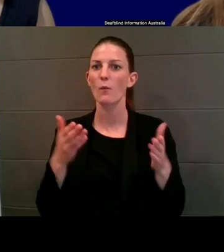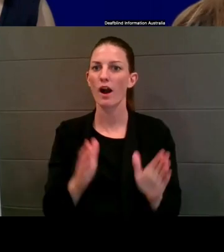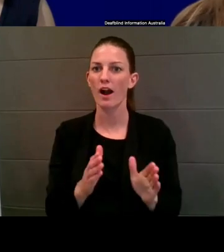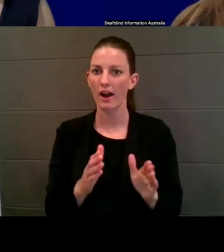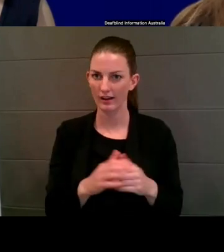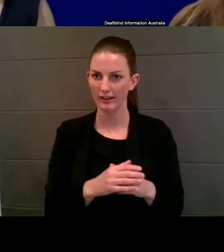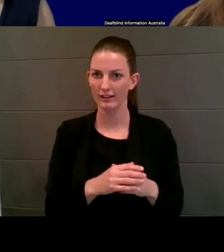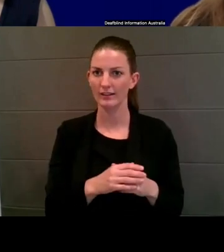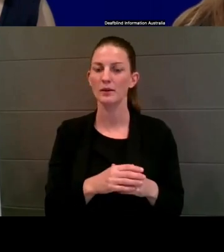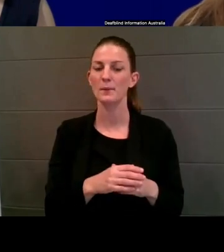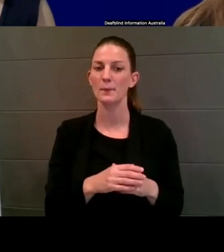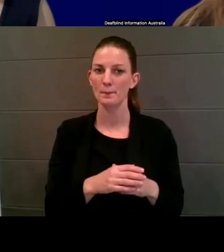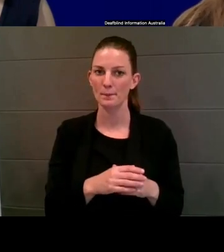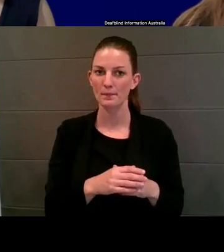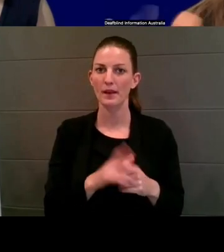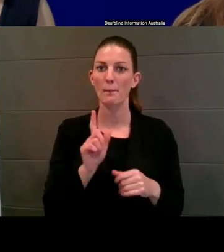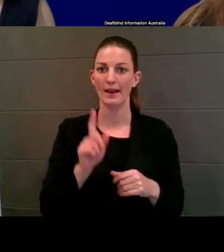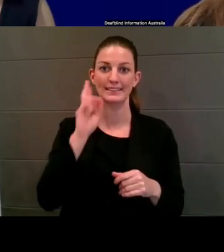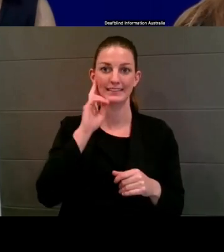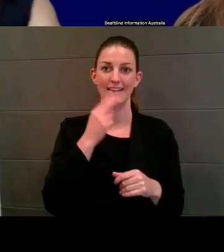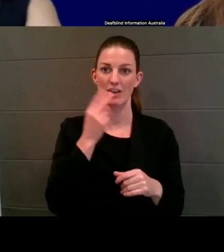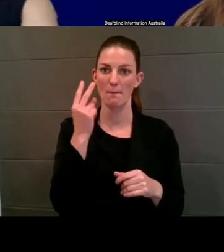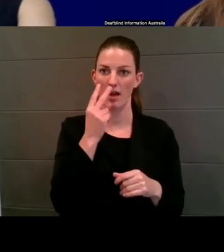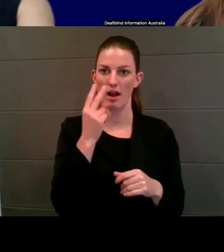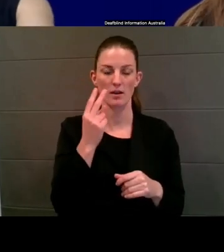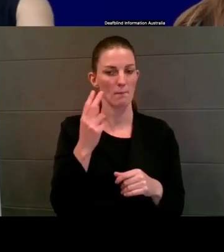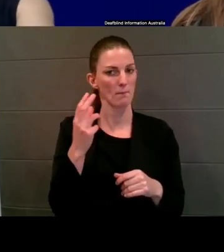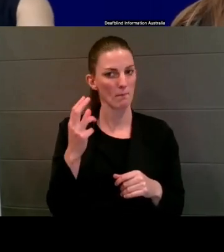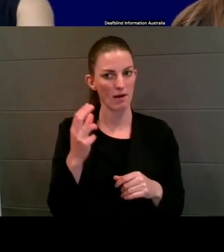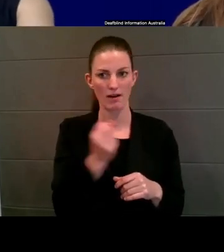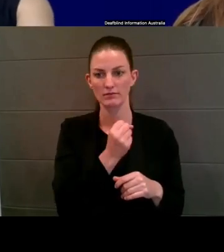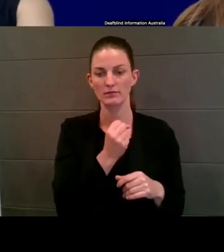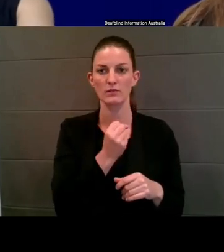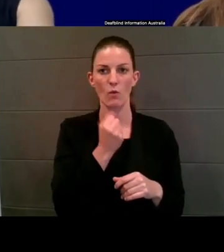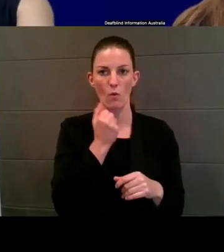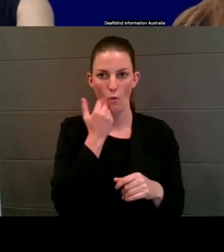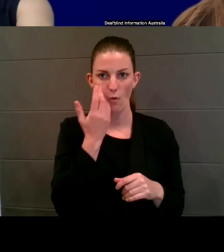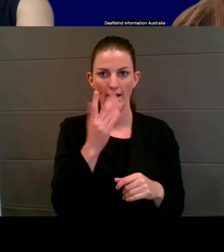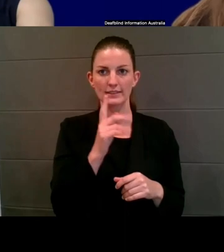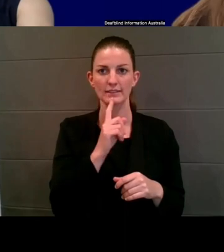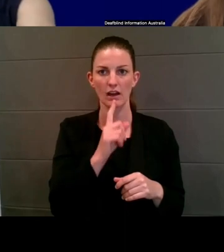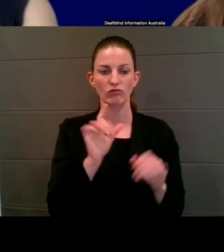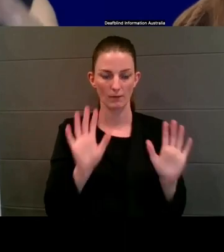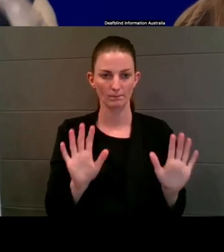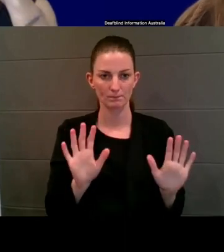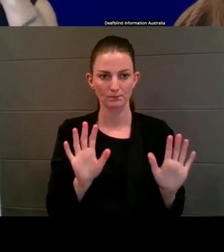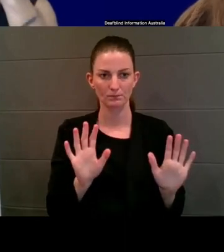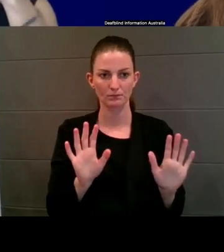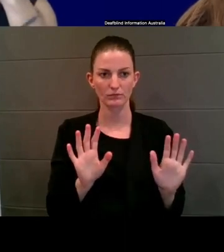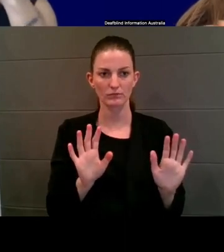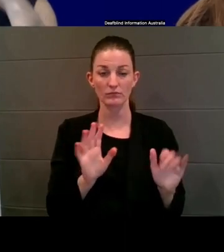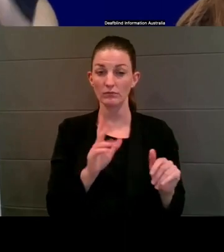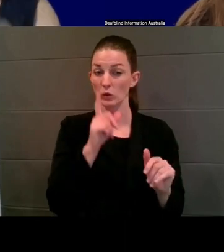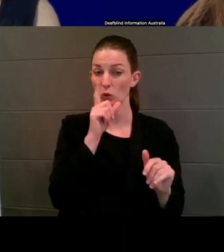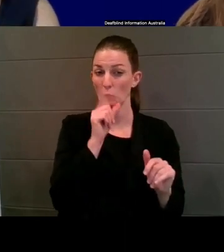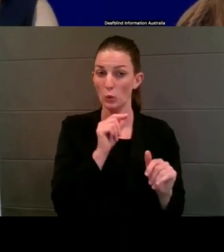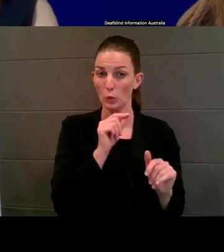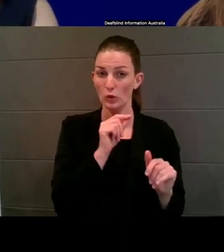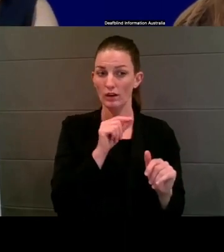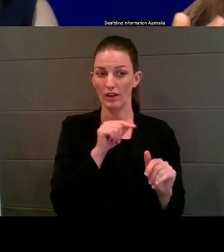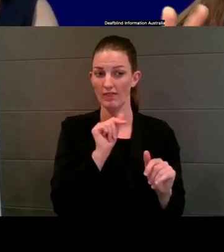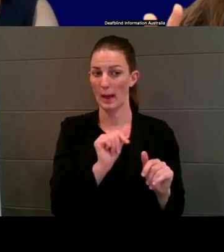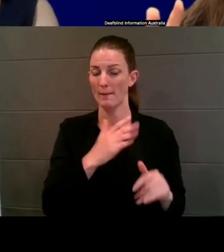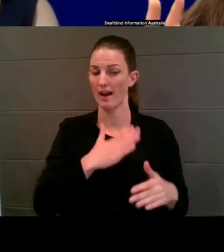behaviours. But I think in deaf blindness, you've always got to cast the, okay, so could we interpret that